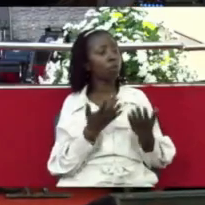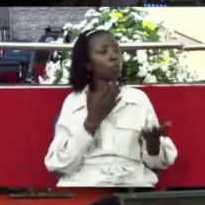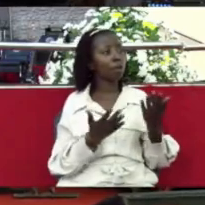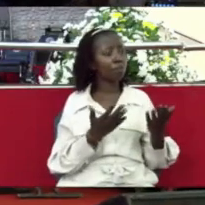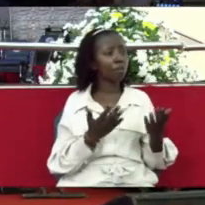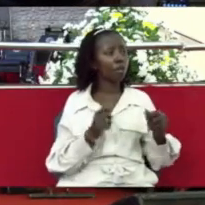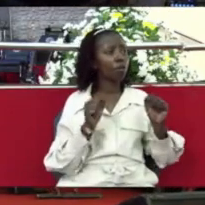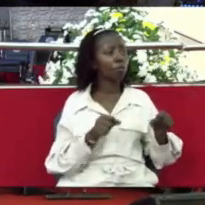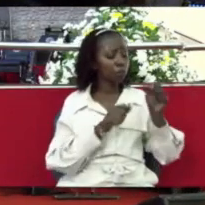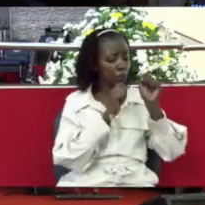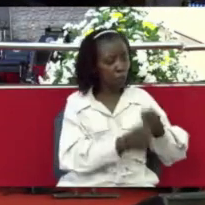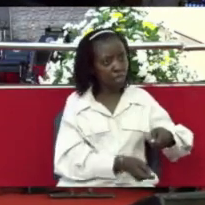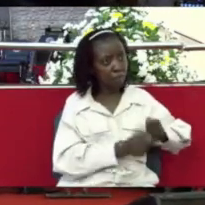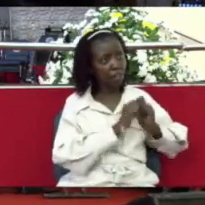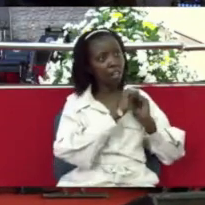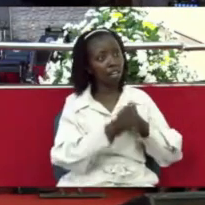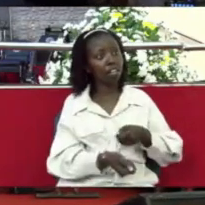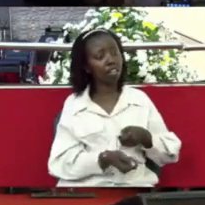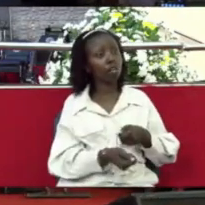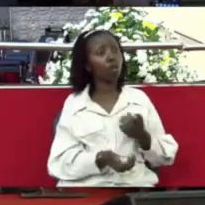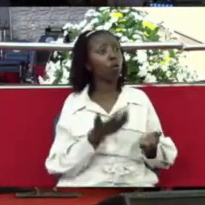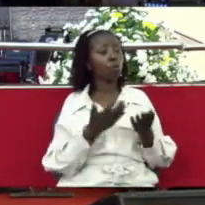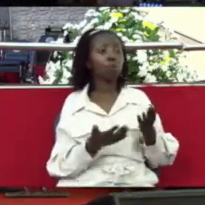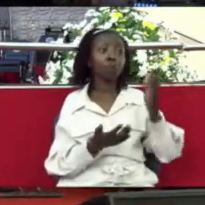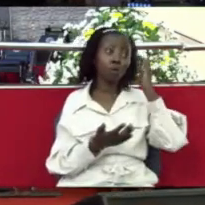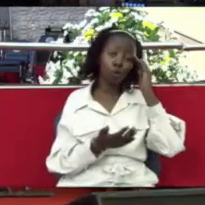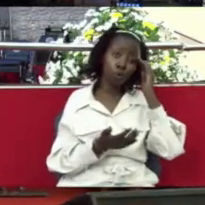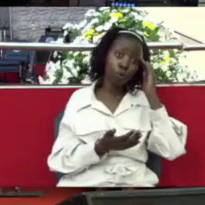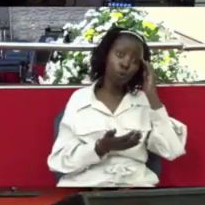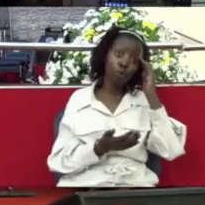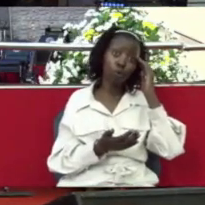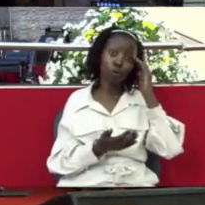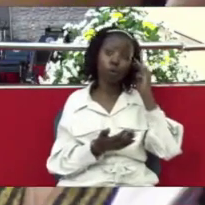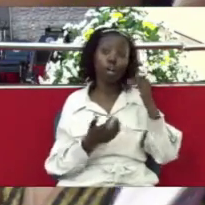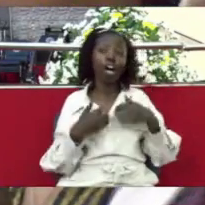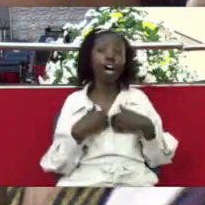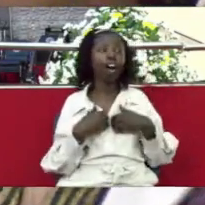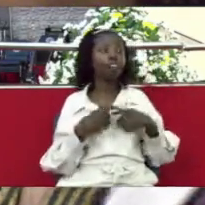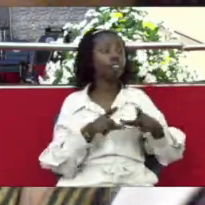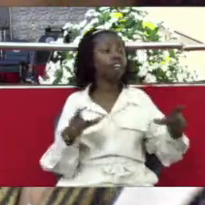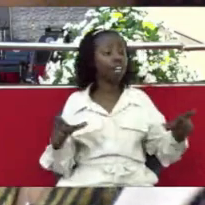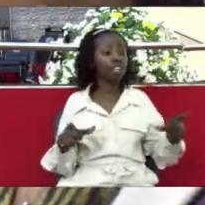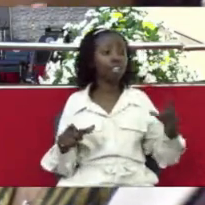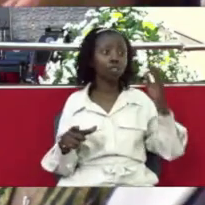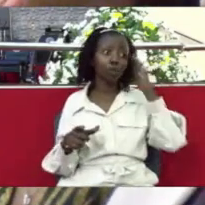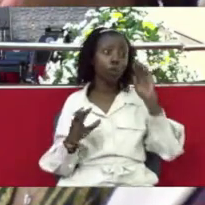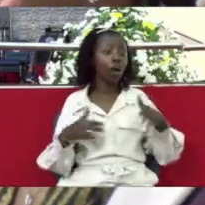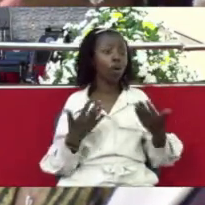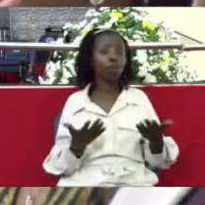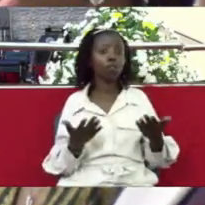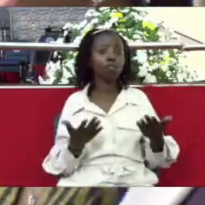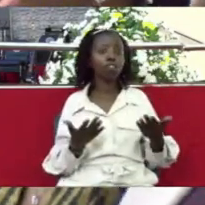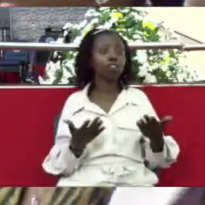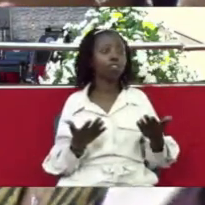Ama umefanya kazi kwa shamba? Or you know what a garden is? Ama unajua shamba linakaa namna gani? Or you can spell garden?